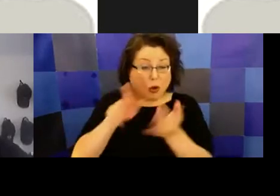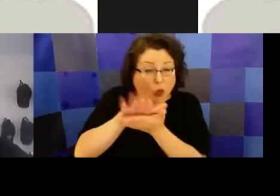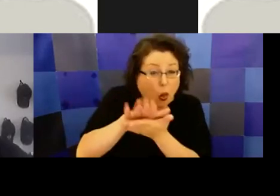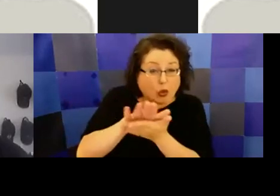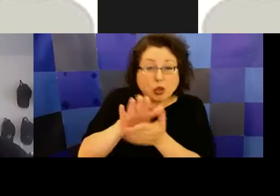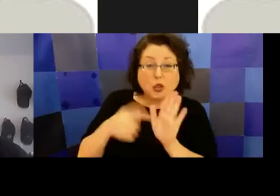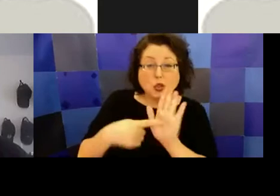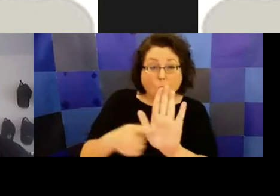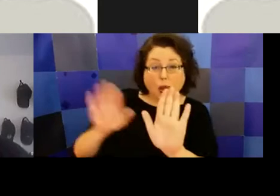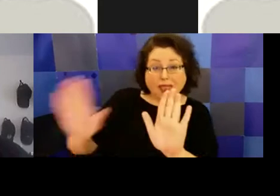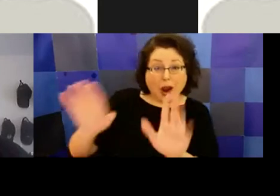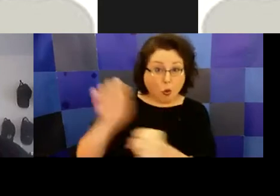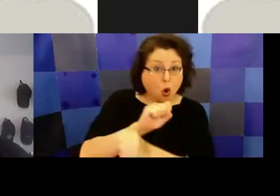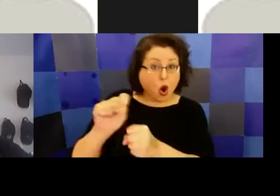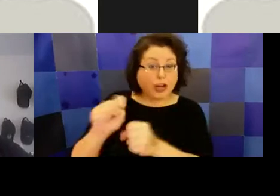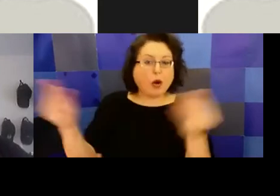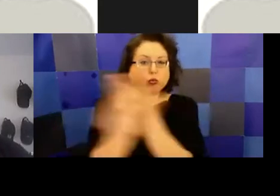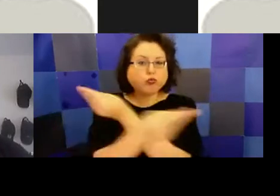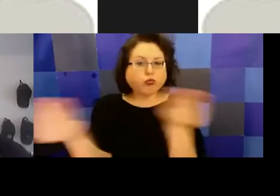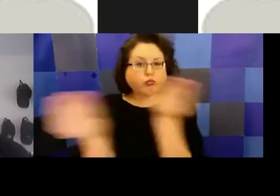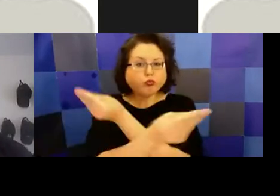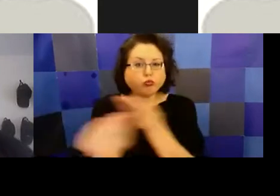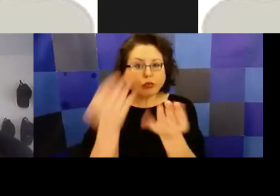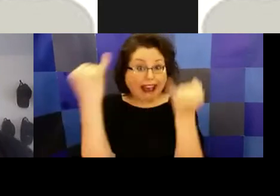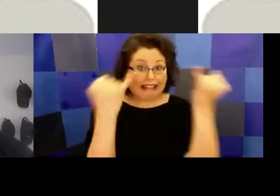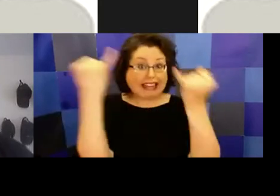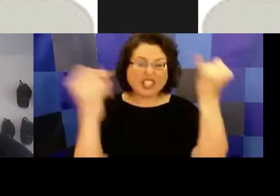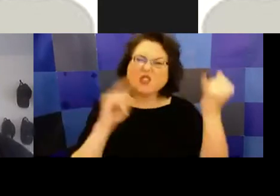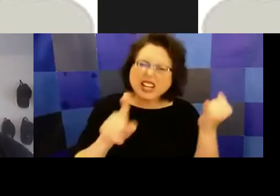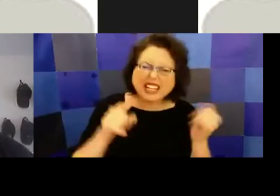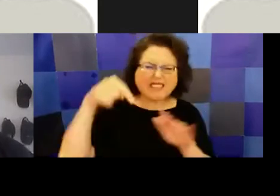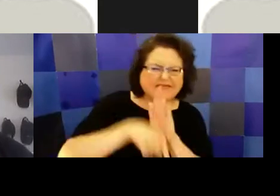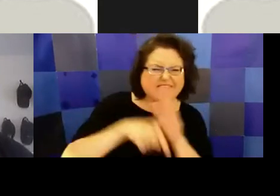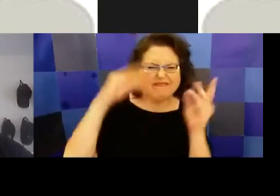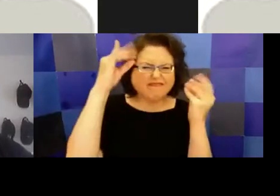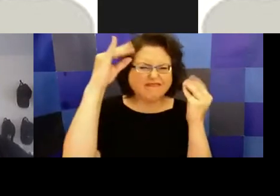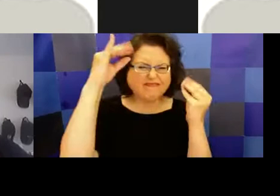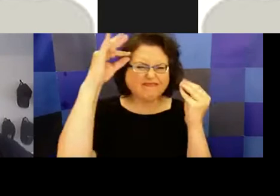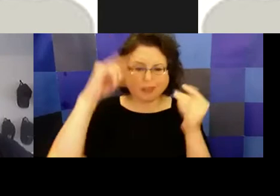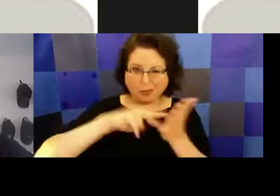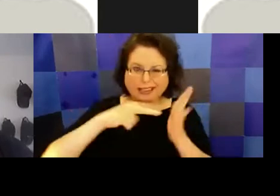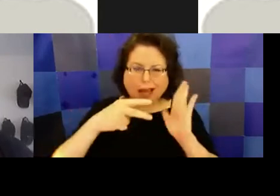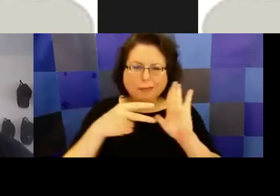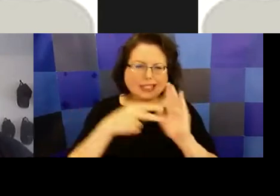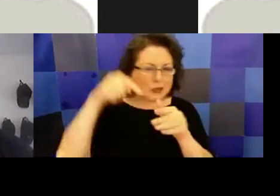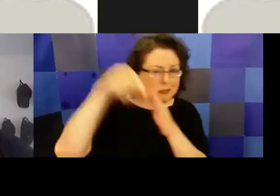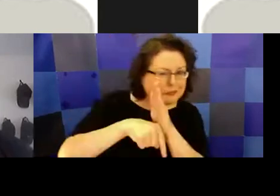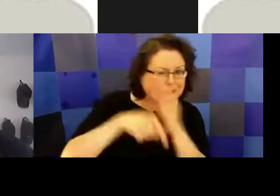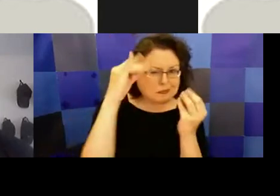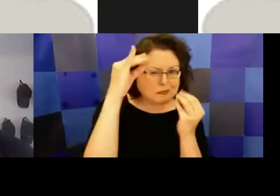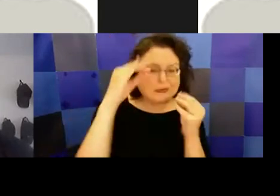and have them exchange ideas with us and have us really critically think about what it means to critically assess